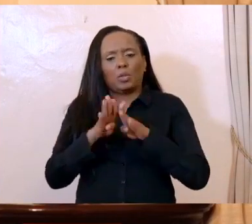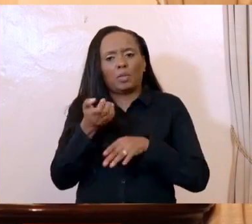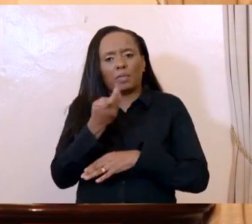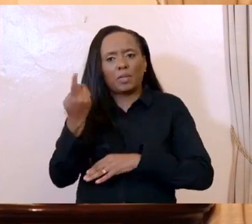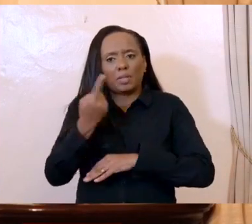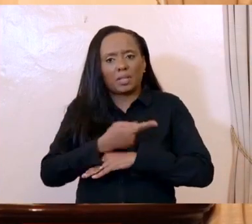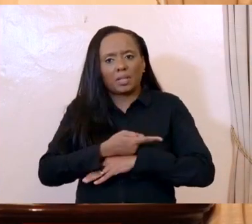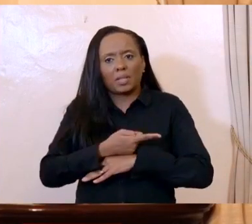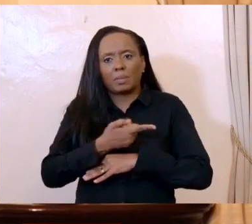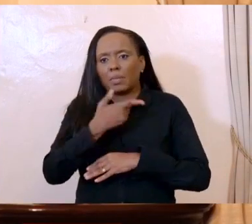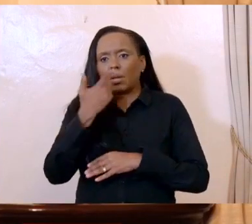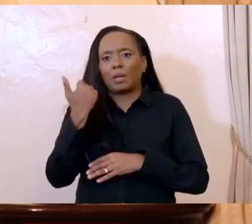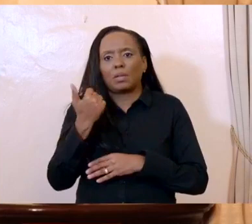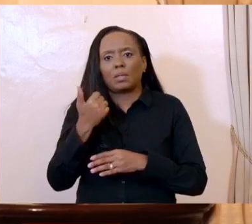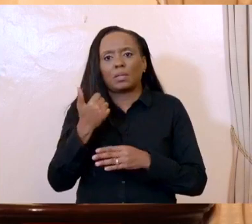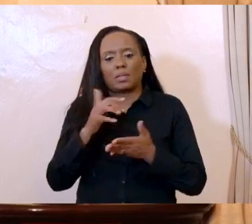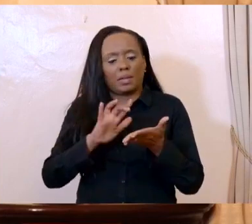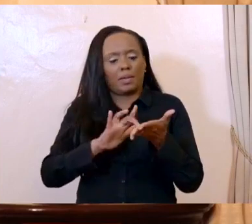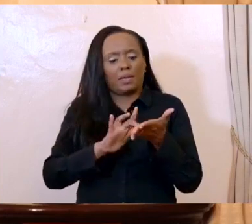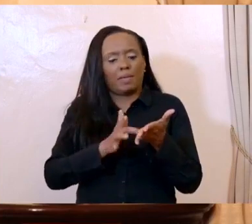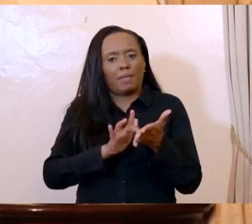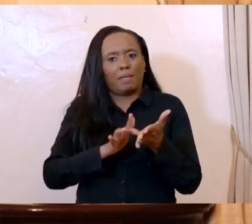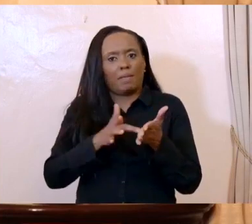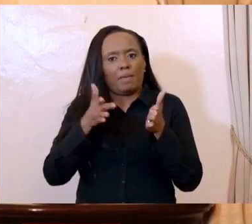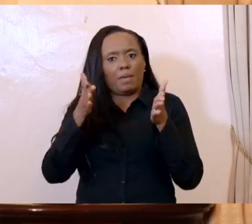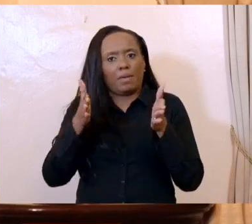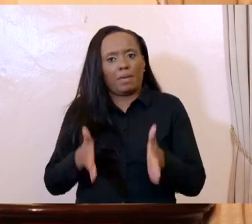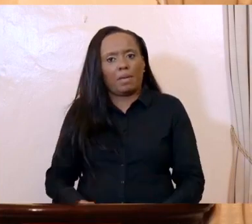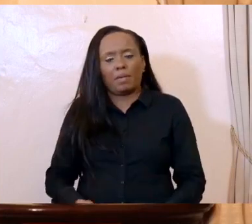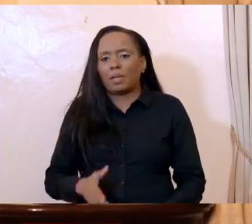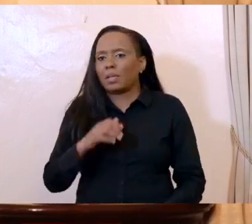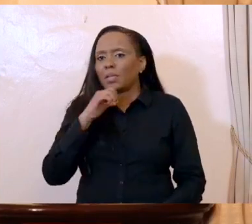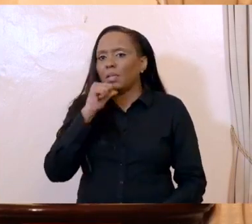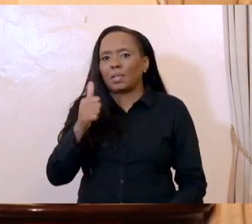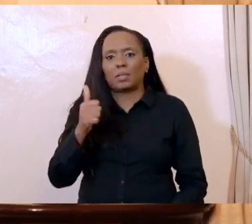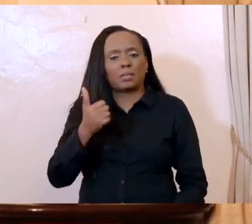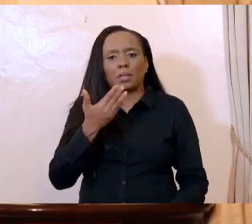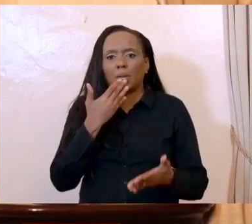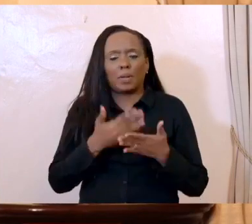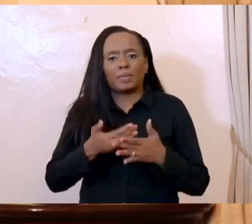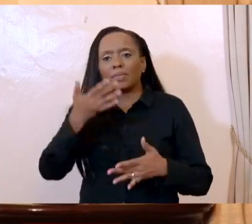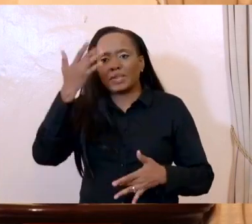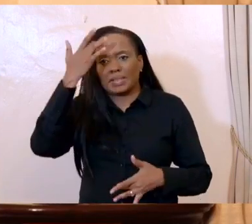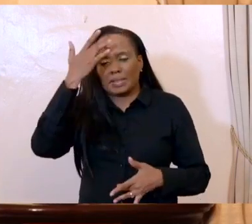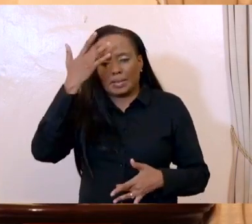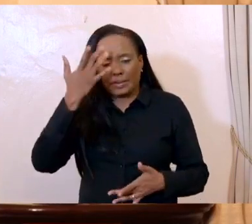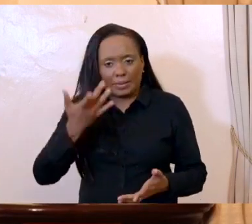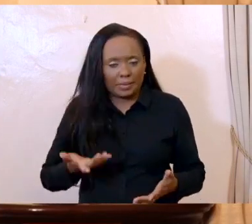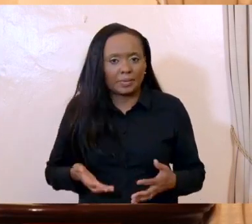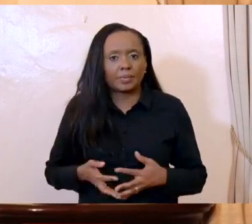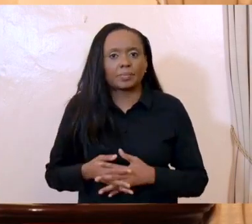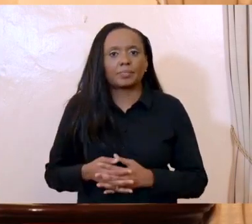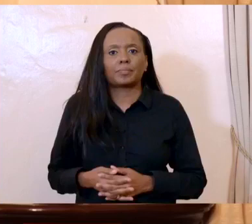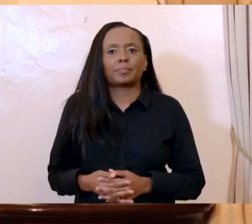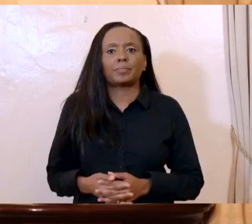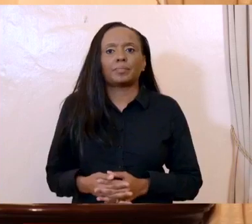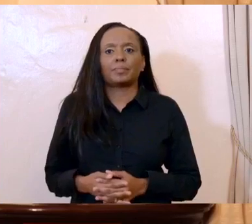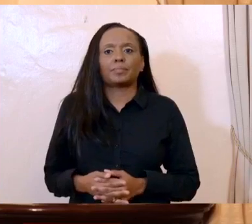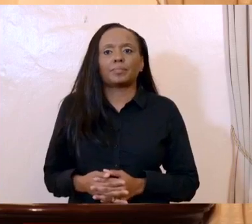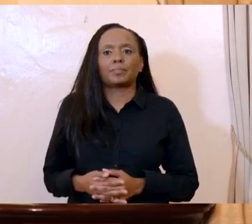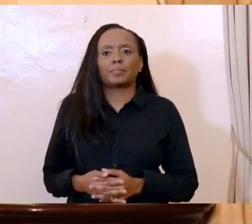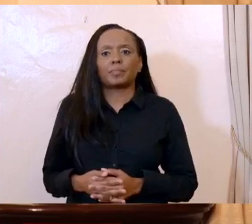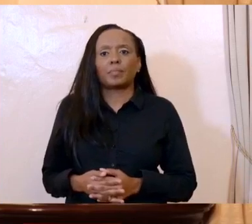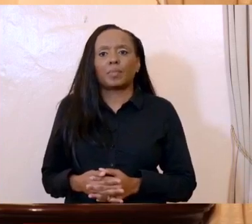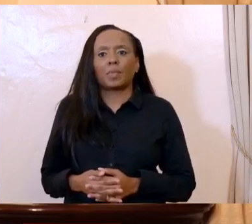was not able to come. The pharmacist was not well. And we made arrangements to get